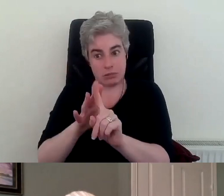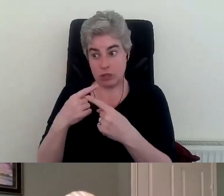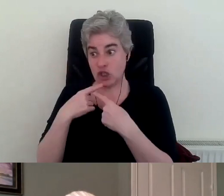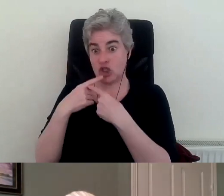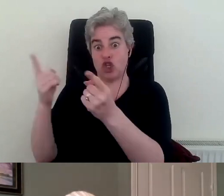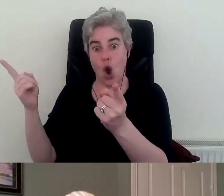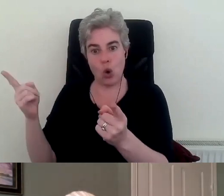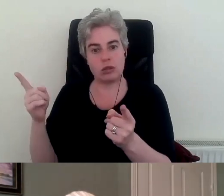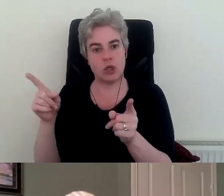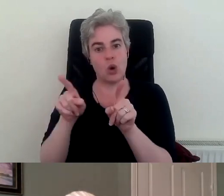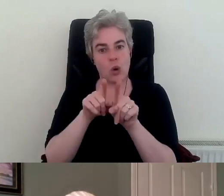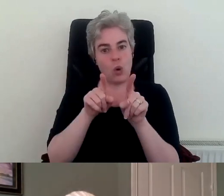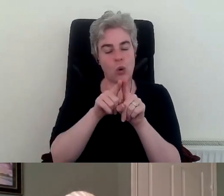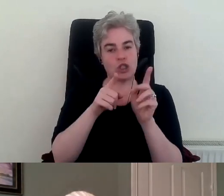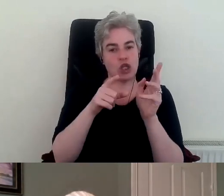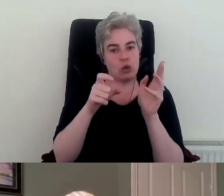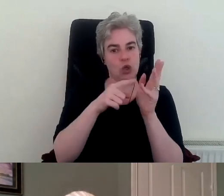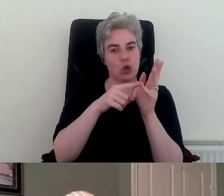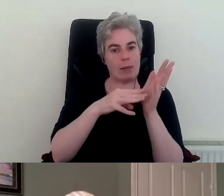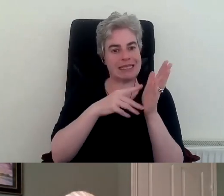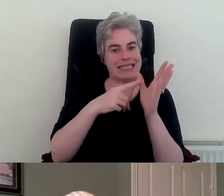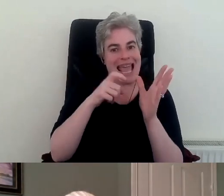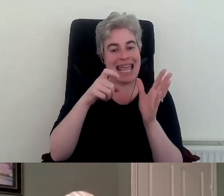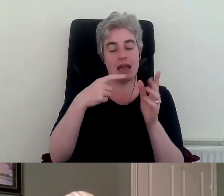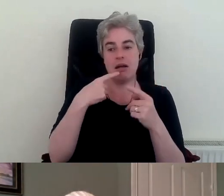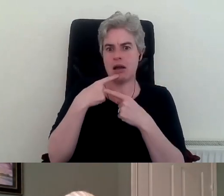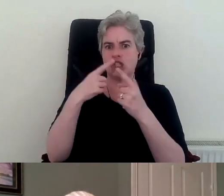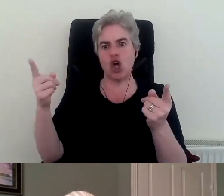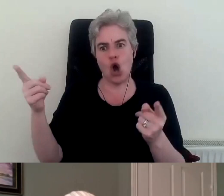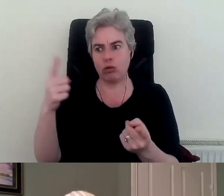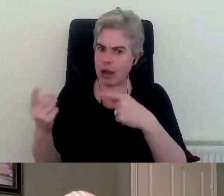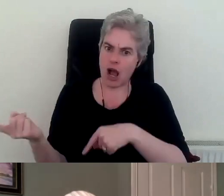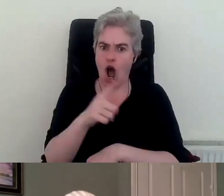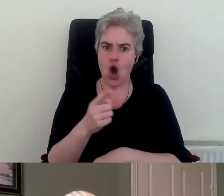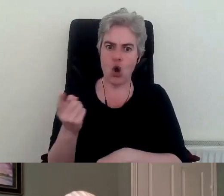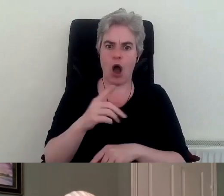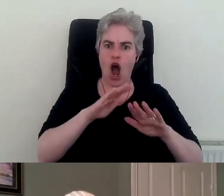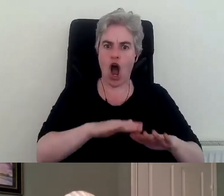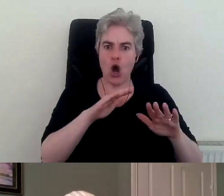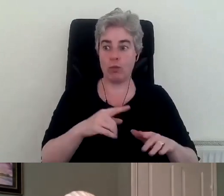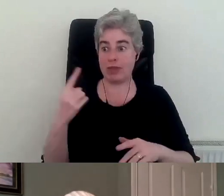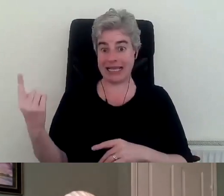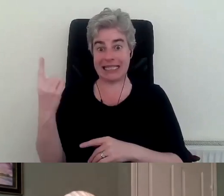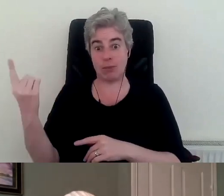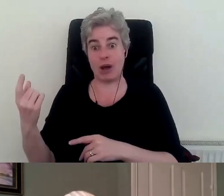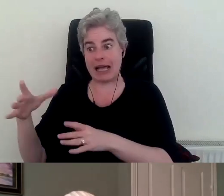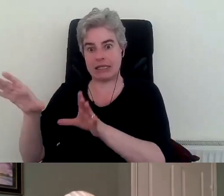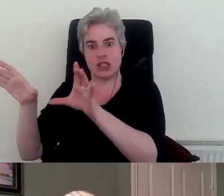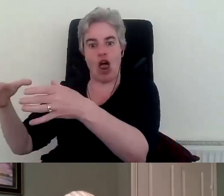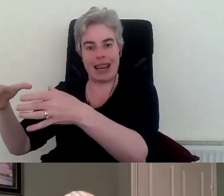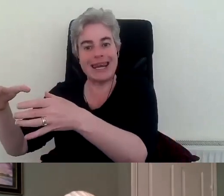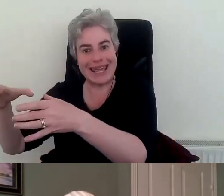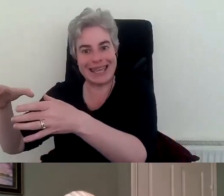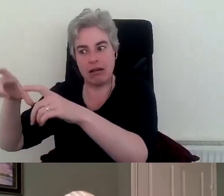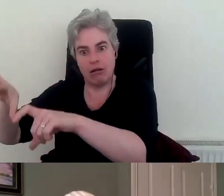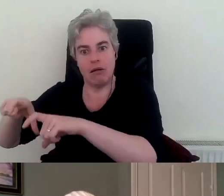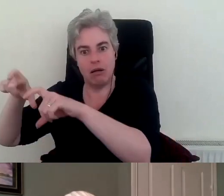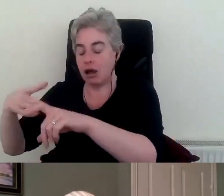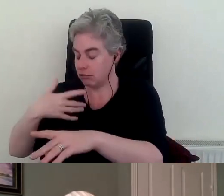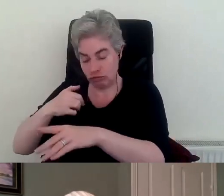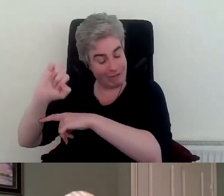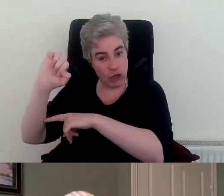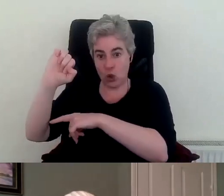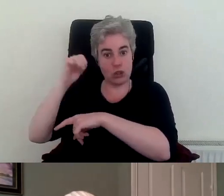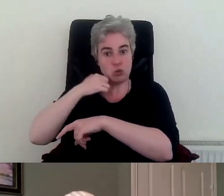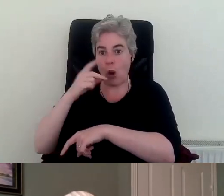UMCA missionaries, and UMCA is important, were commanded to return home because they were in somebody else's colony, and they refused.